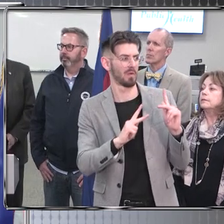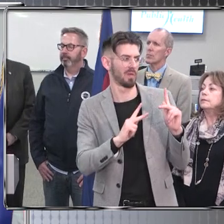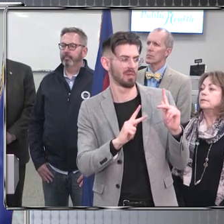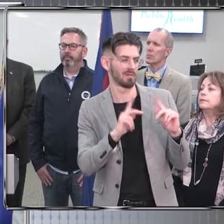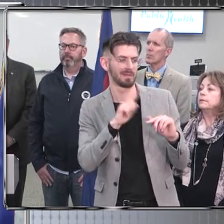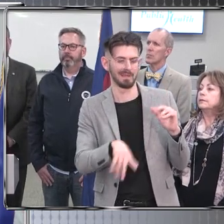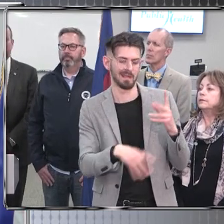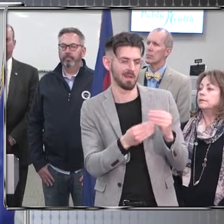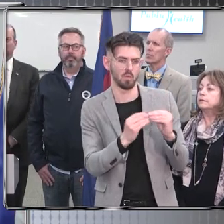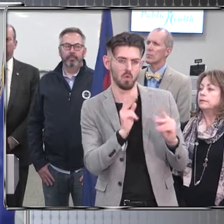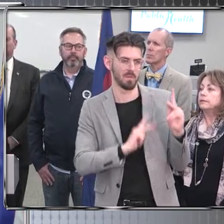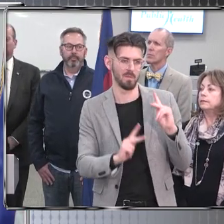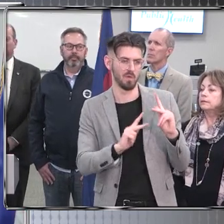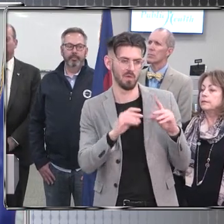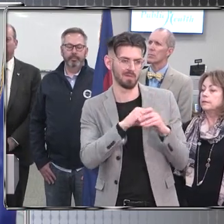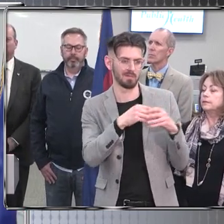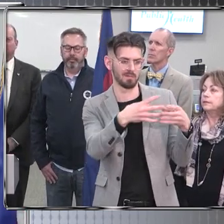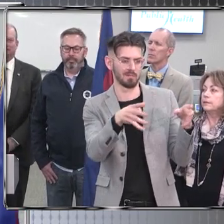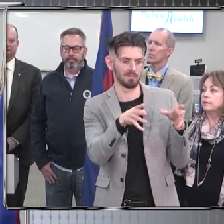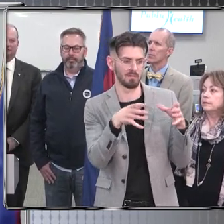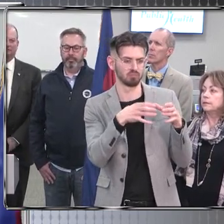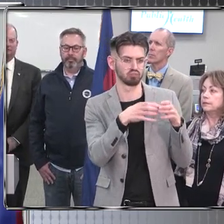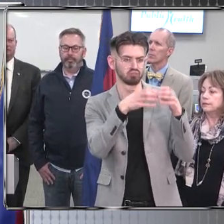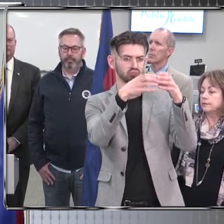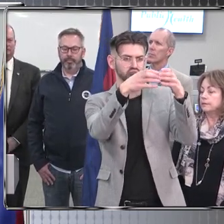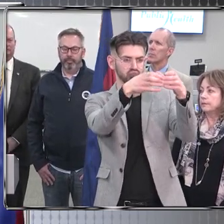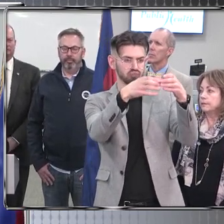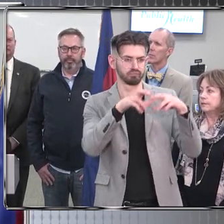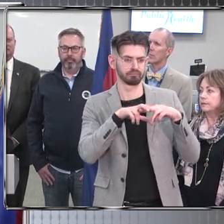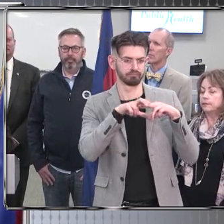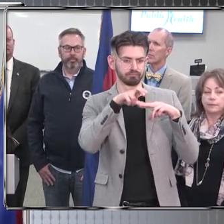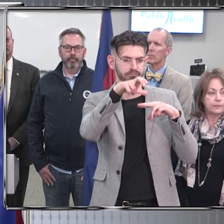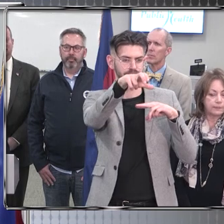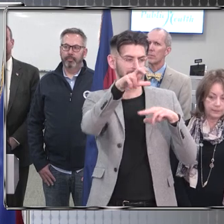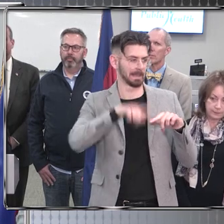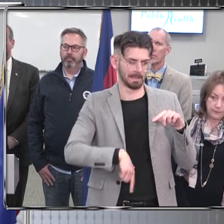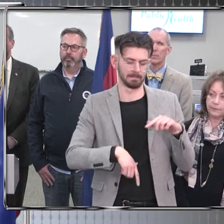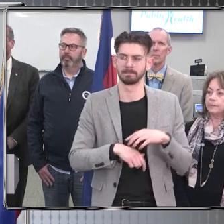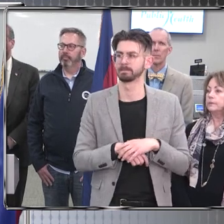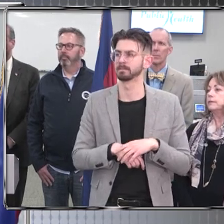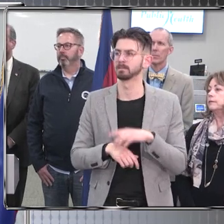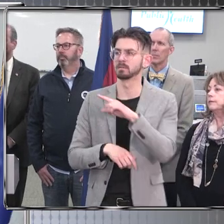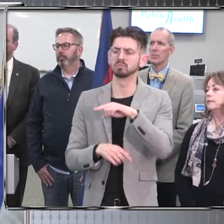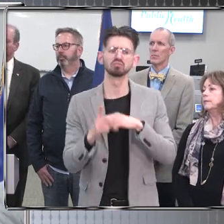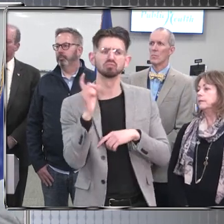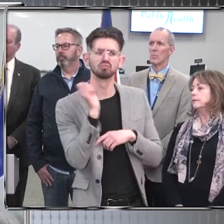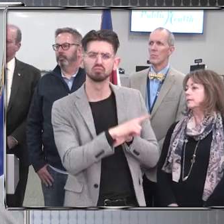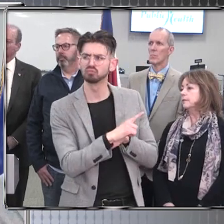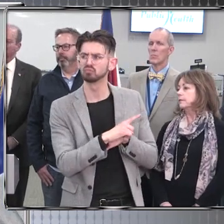both in light of the decreased demand as well as legitimate health concerns. As far as